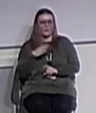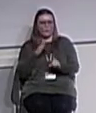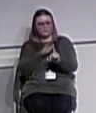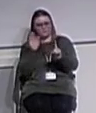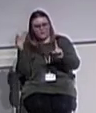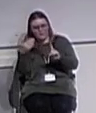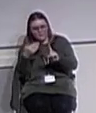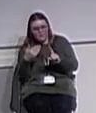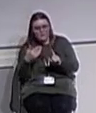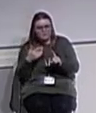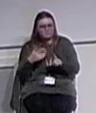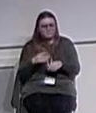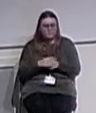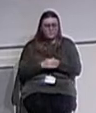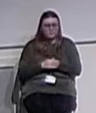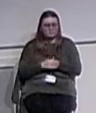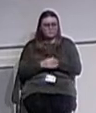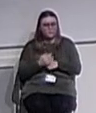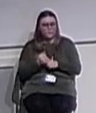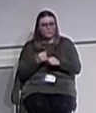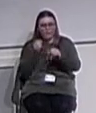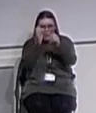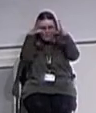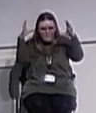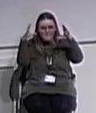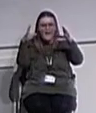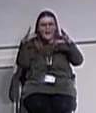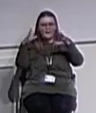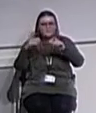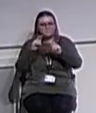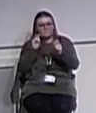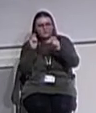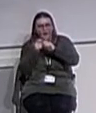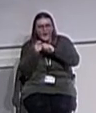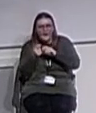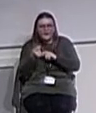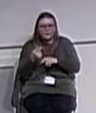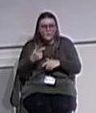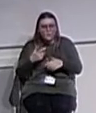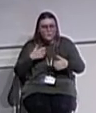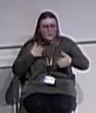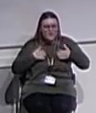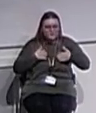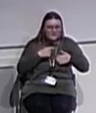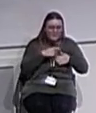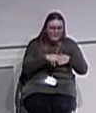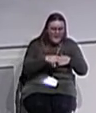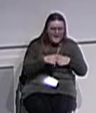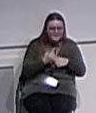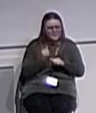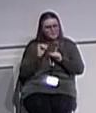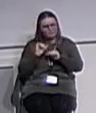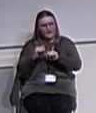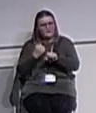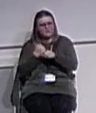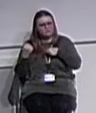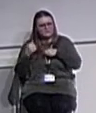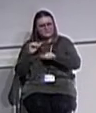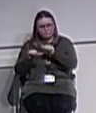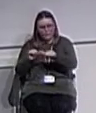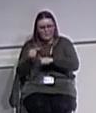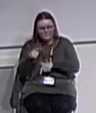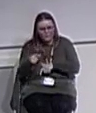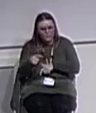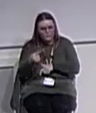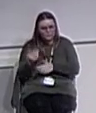first year. And then at the end, well, around about April in first year, we gather everybody in and say, are you on the right degree programme for you? You came in to do